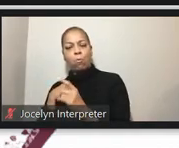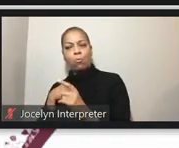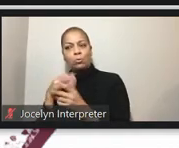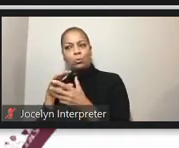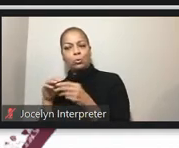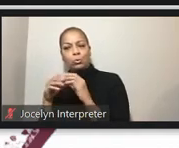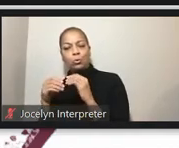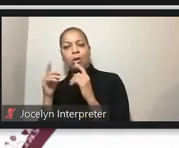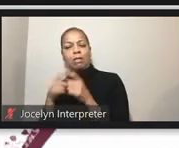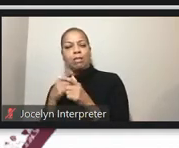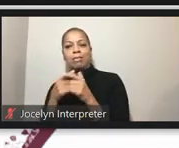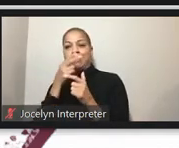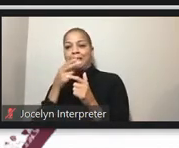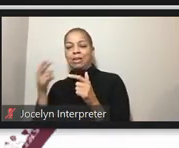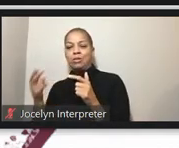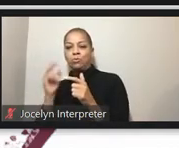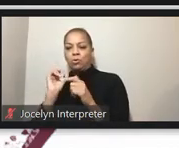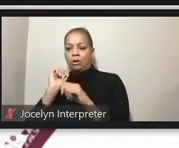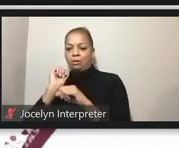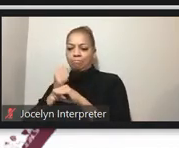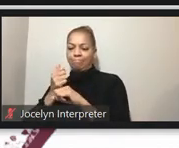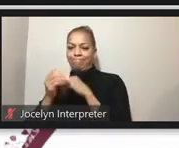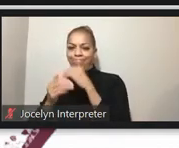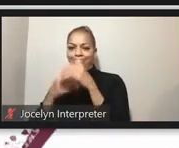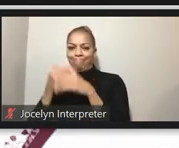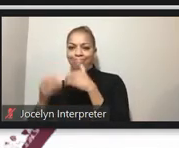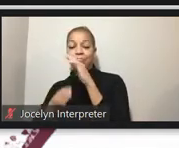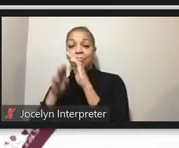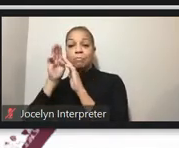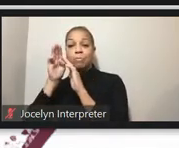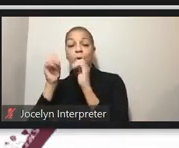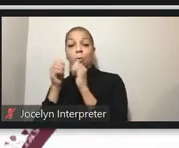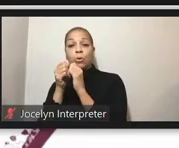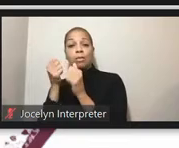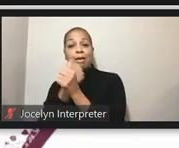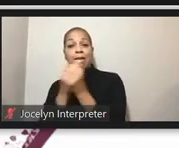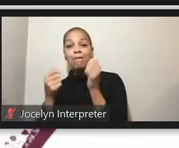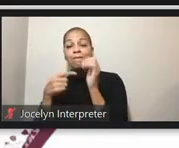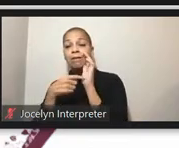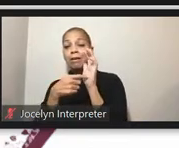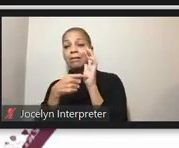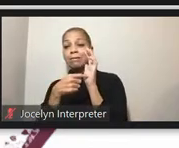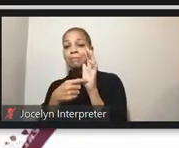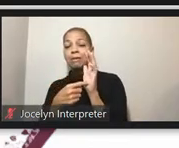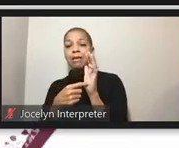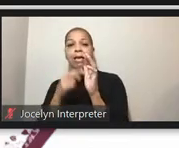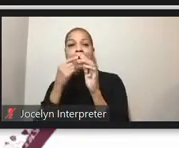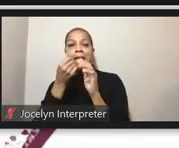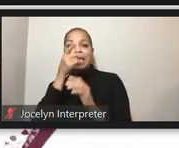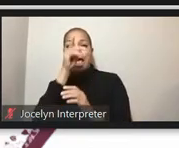shape. With every exhibition, galleries, museums, and monuments must